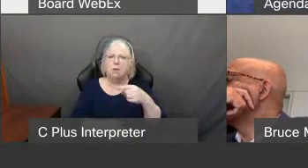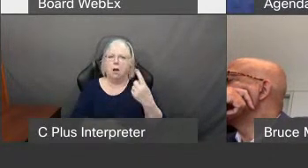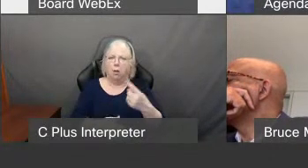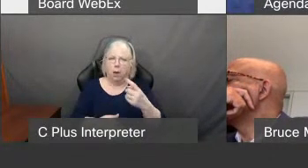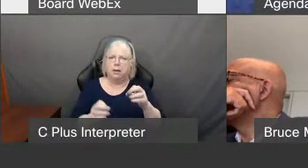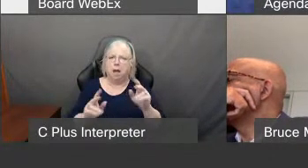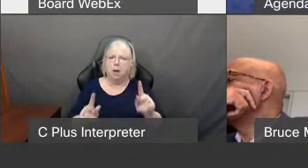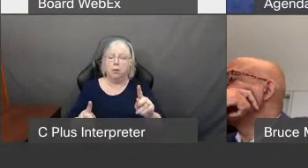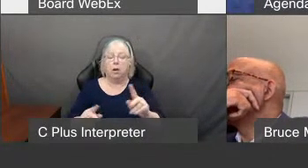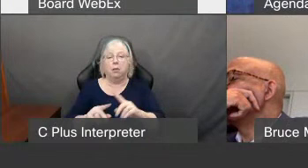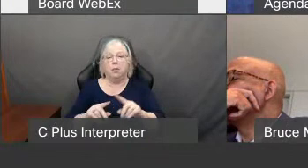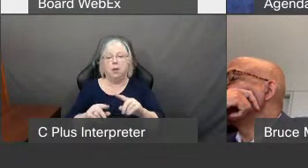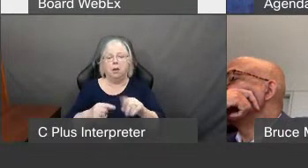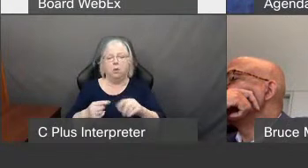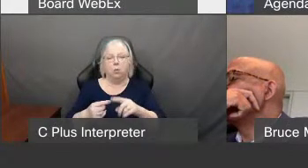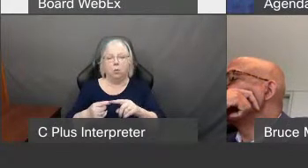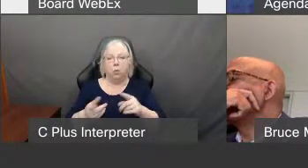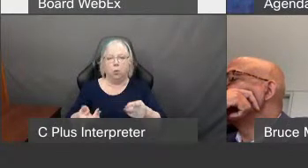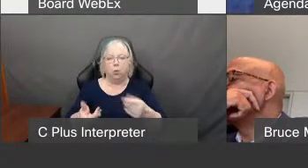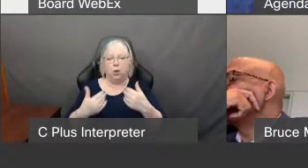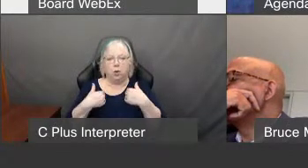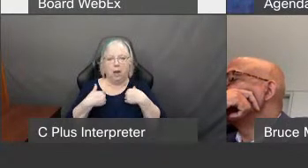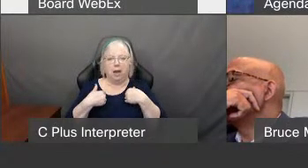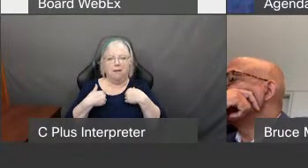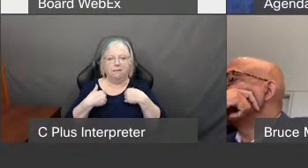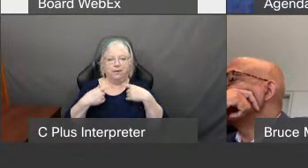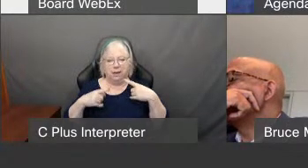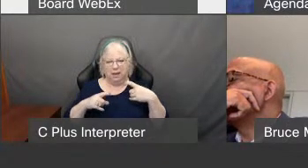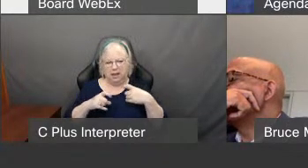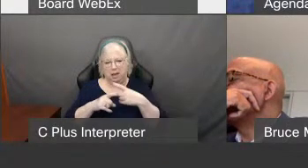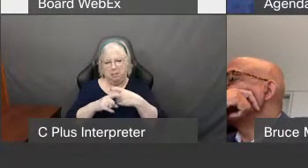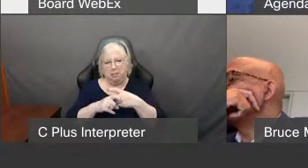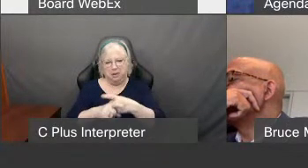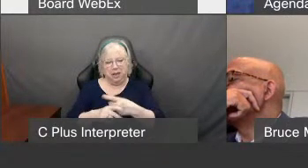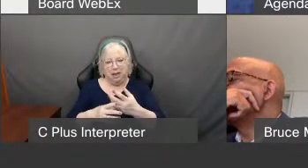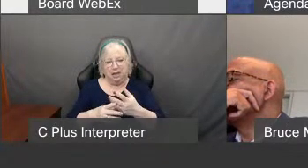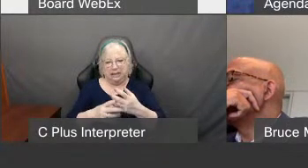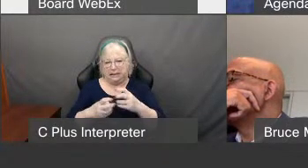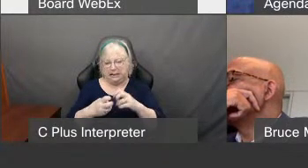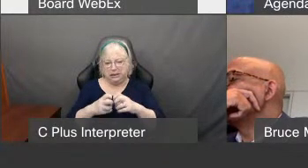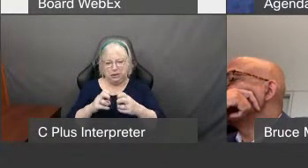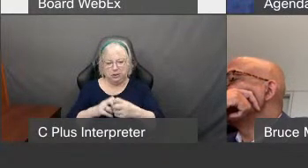when you have the complexity of this,